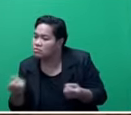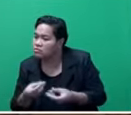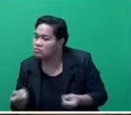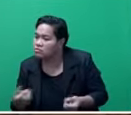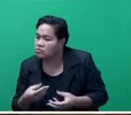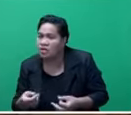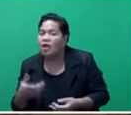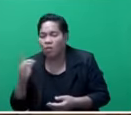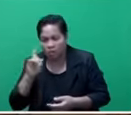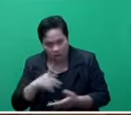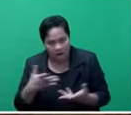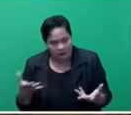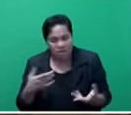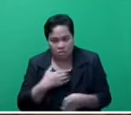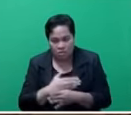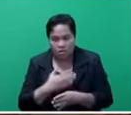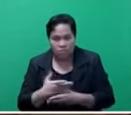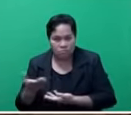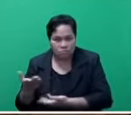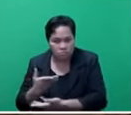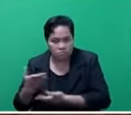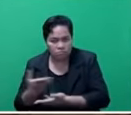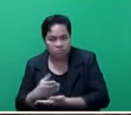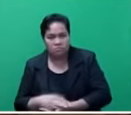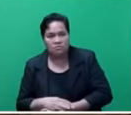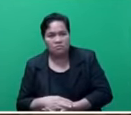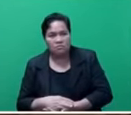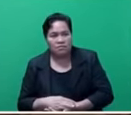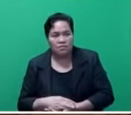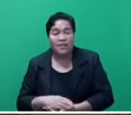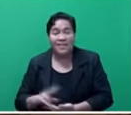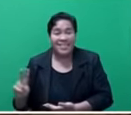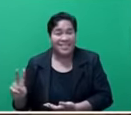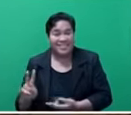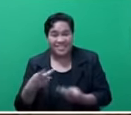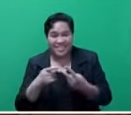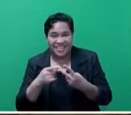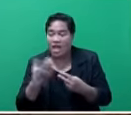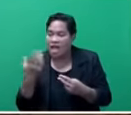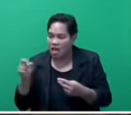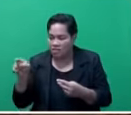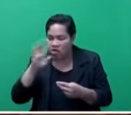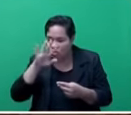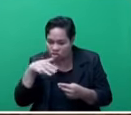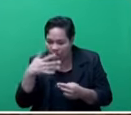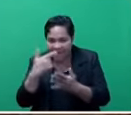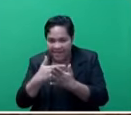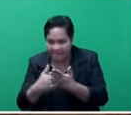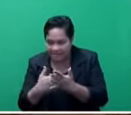out. That's how we do. That's how ministers operate with the permanent secretary. Secondly, that they have a checking system in place to ensure